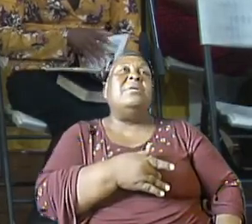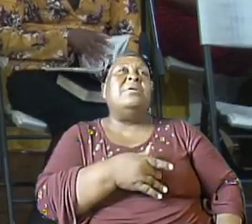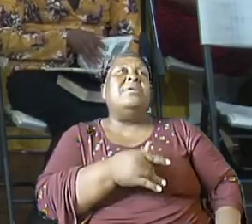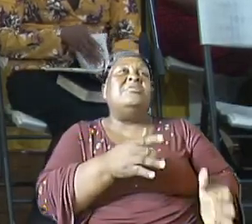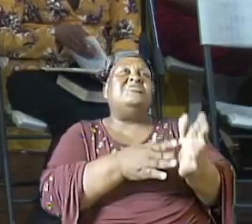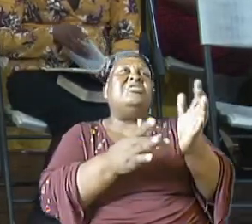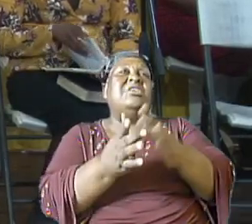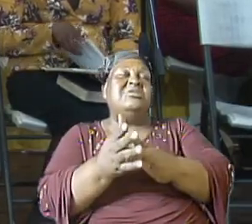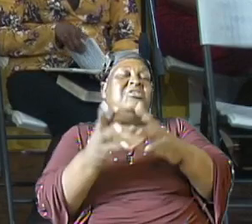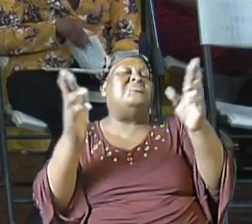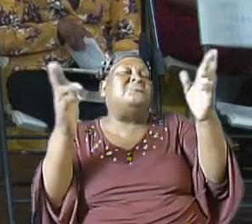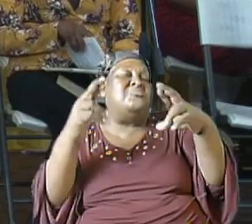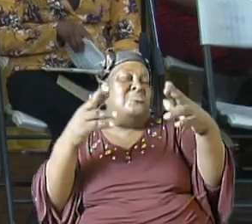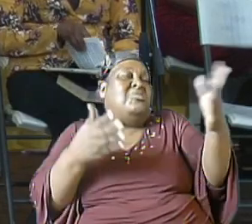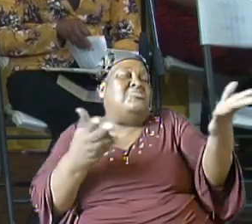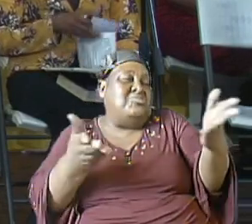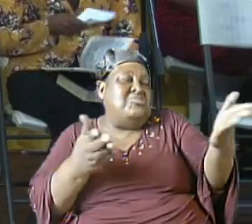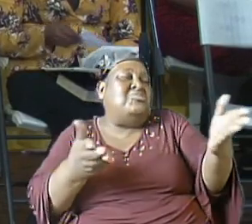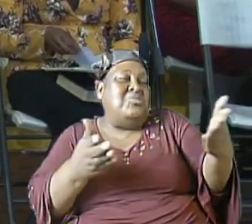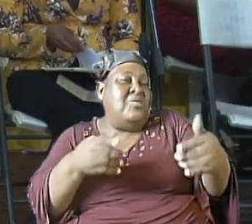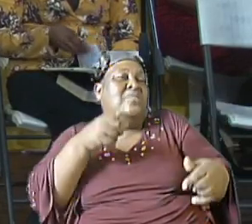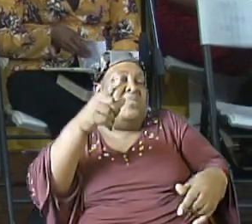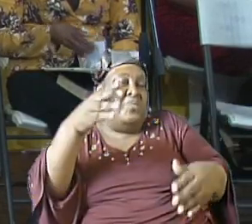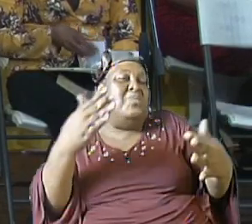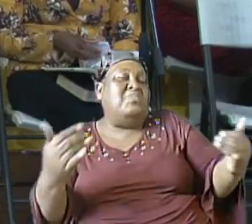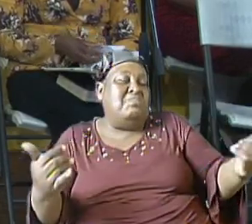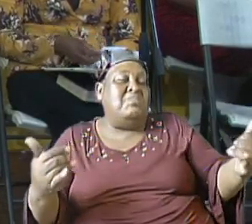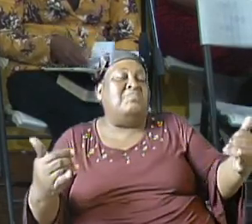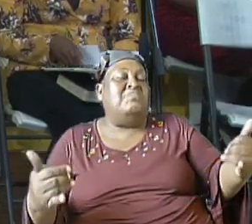all right, Jesus, I'm ready for serving now.